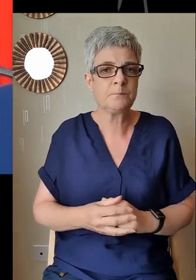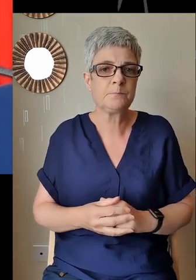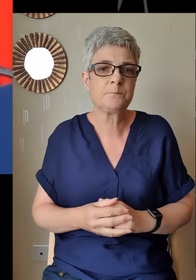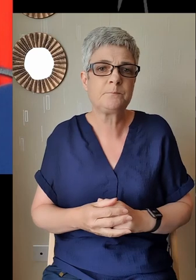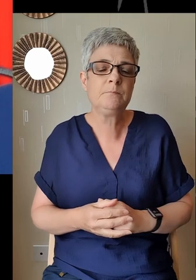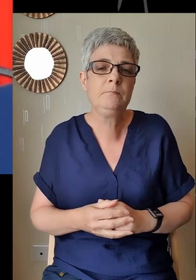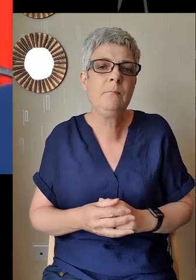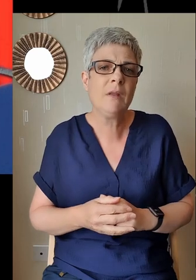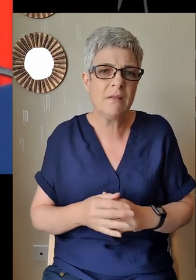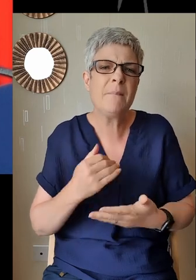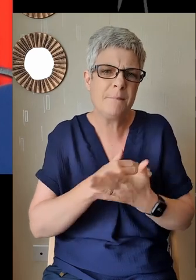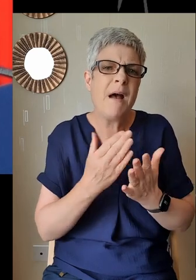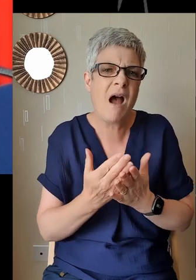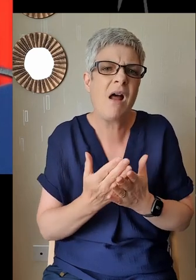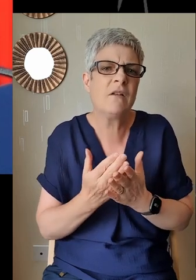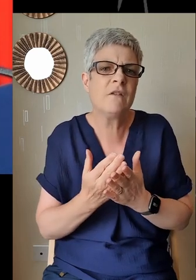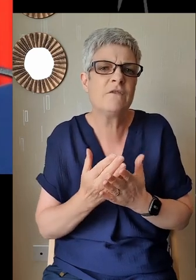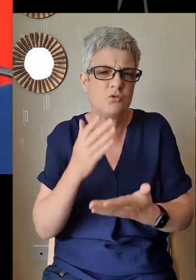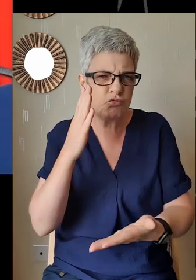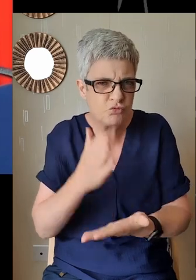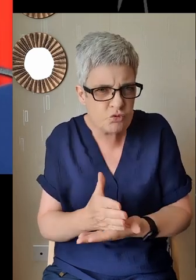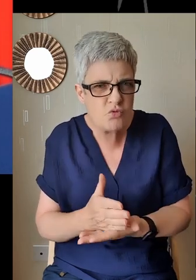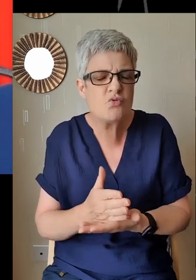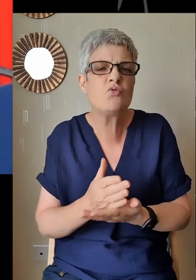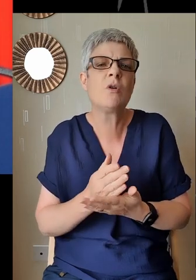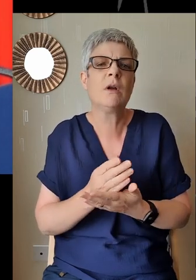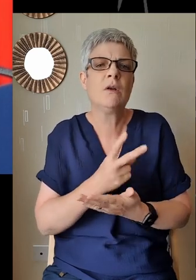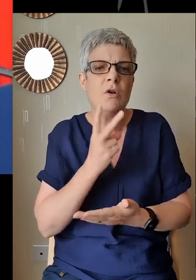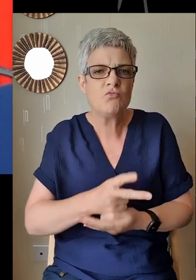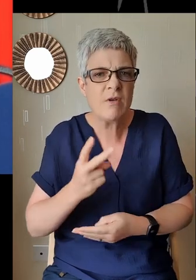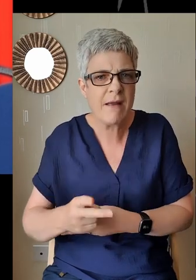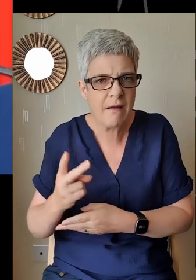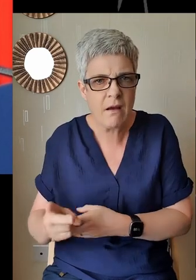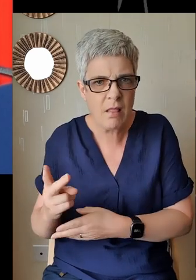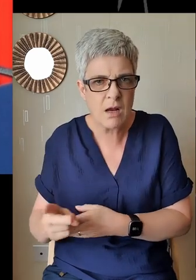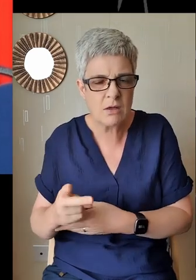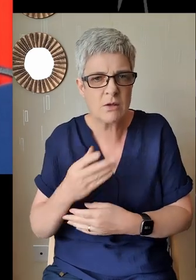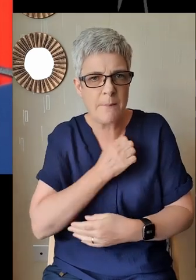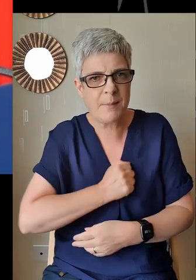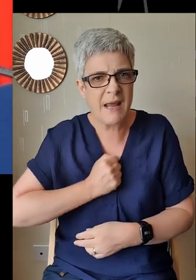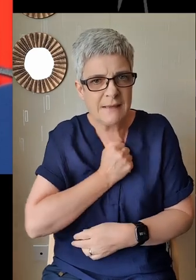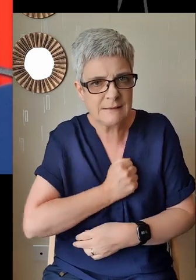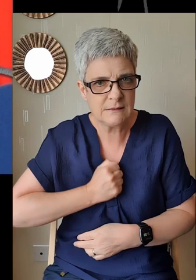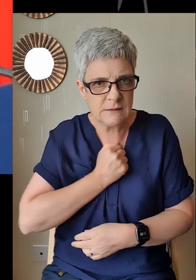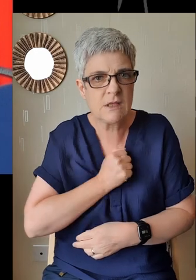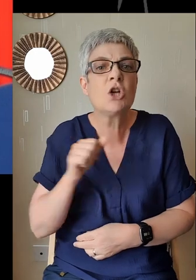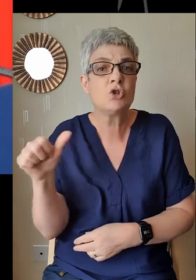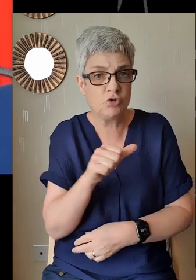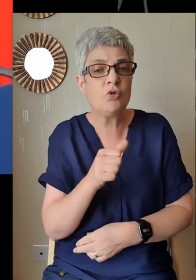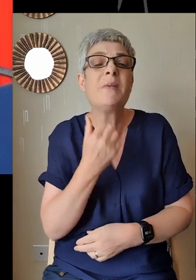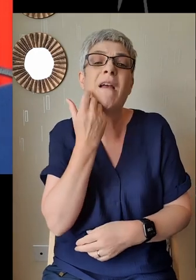They're part of the true and regular repentance that should be a daily experience for Christians.